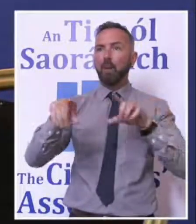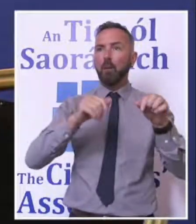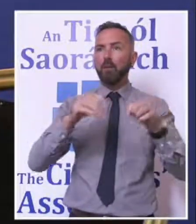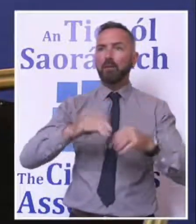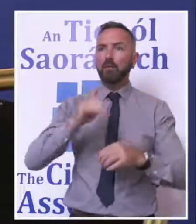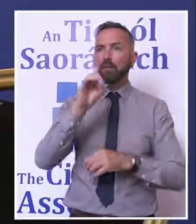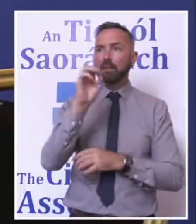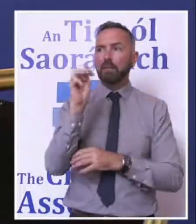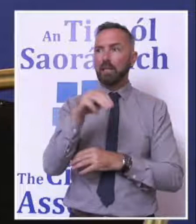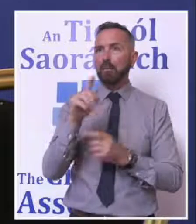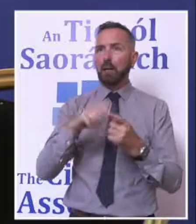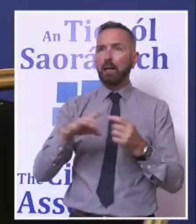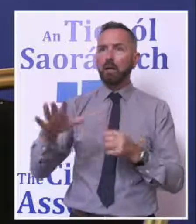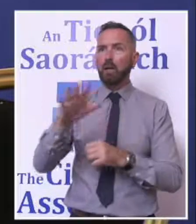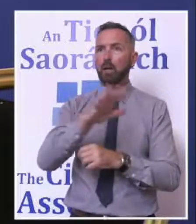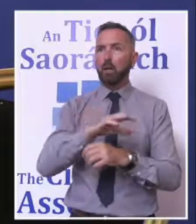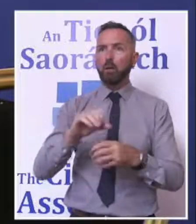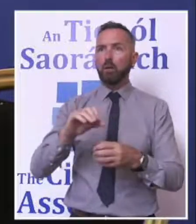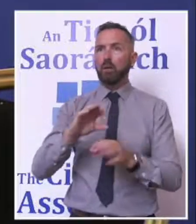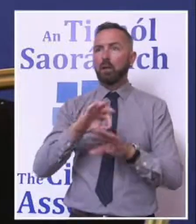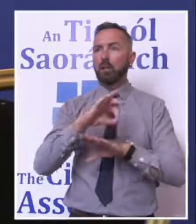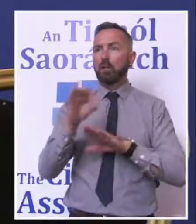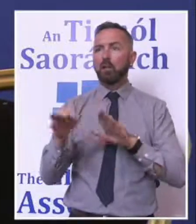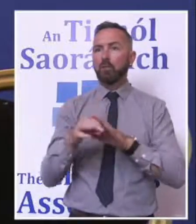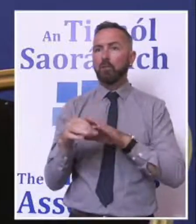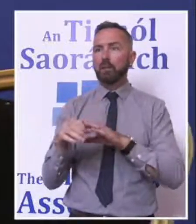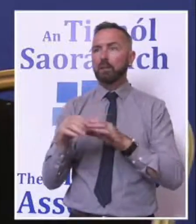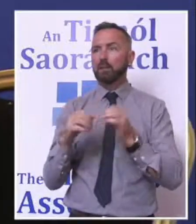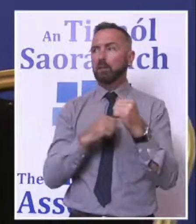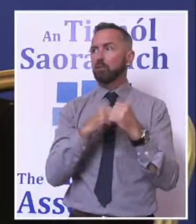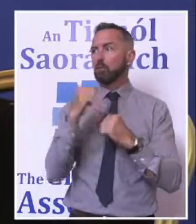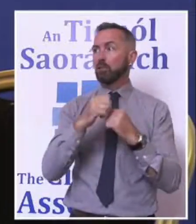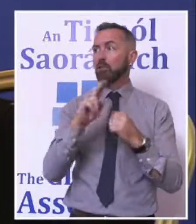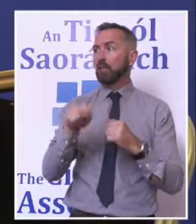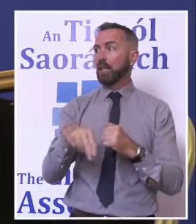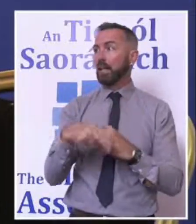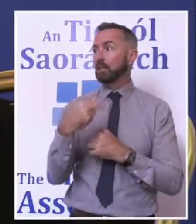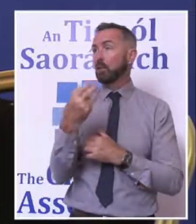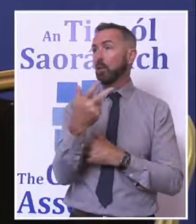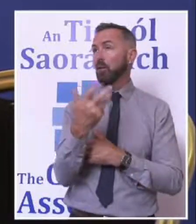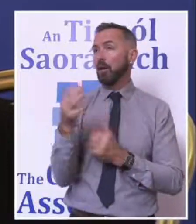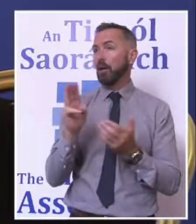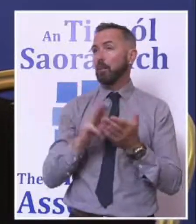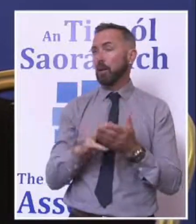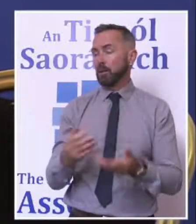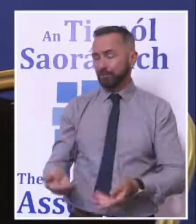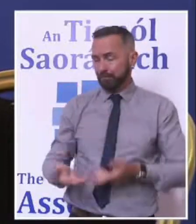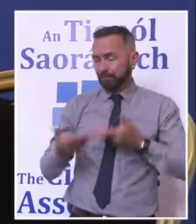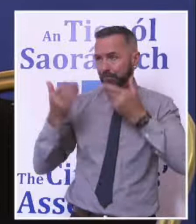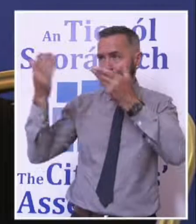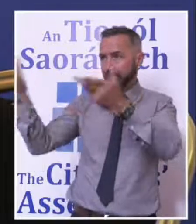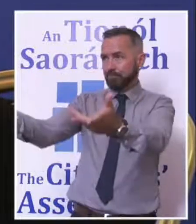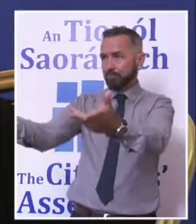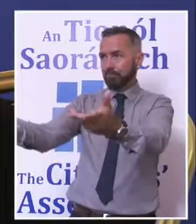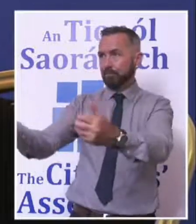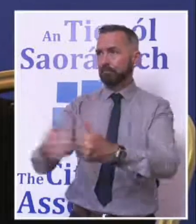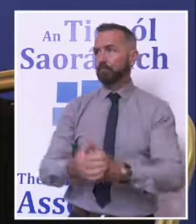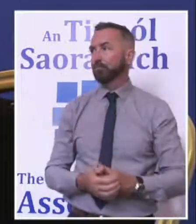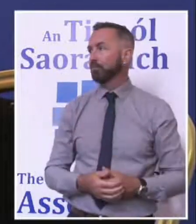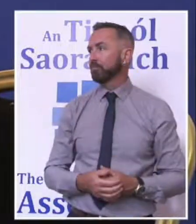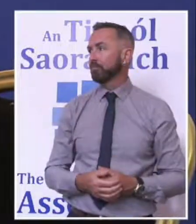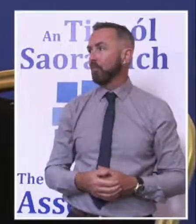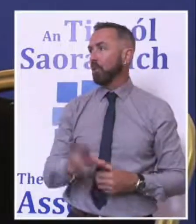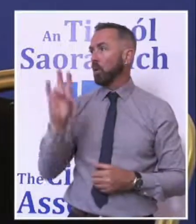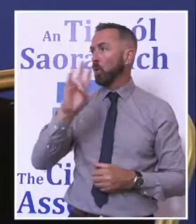local government structures. So for the next 35 minutes, it's over to you. The floor is open. Questions for Dr.